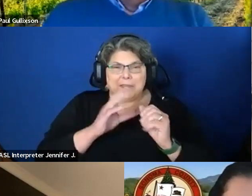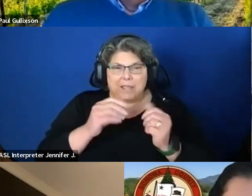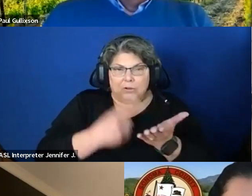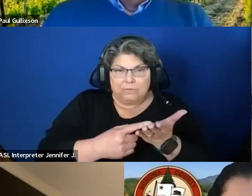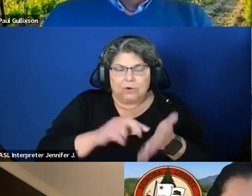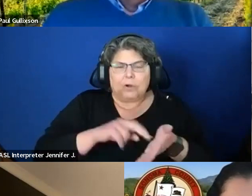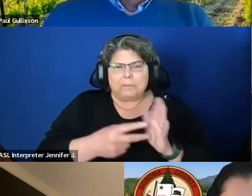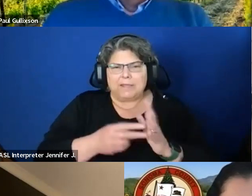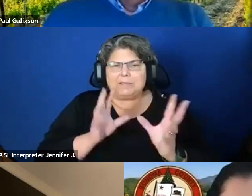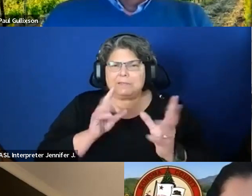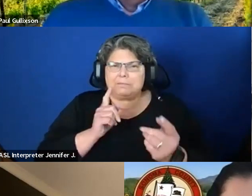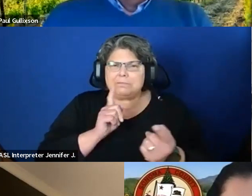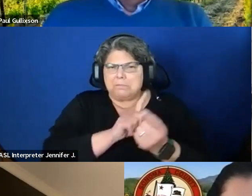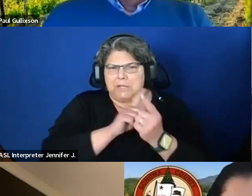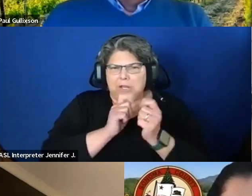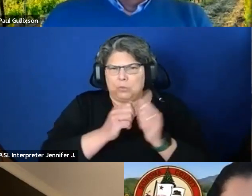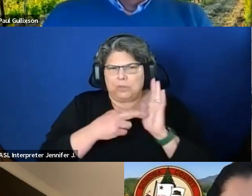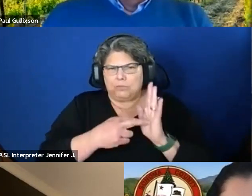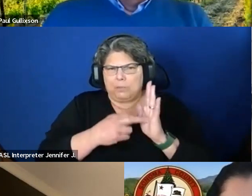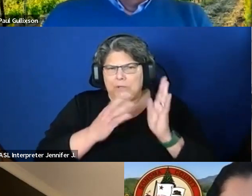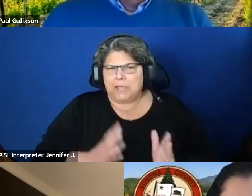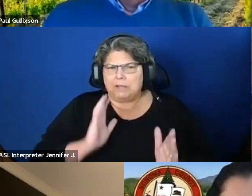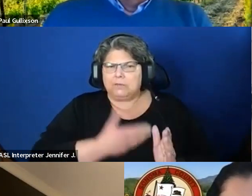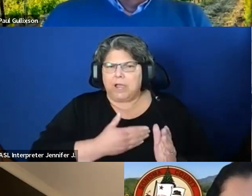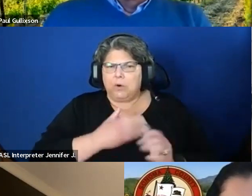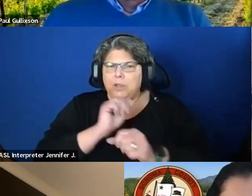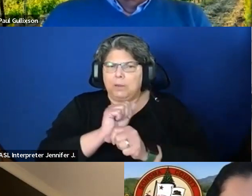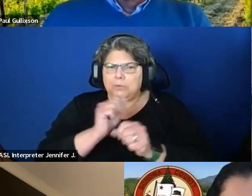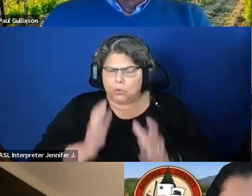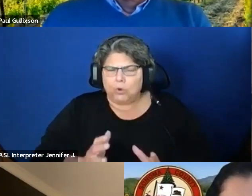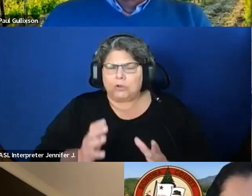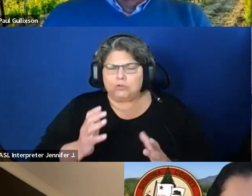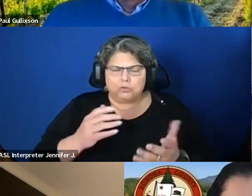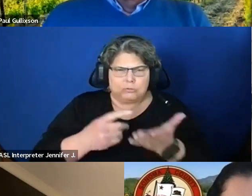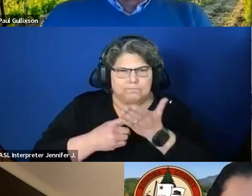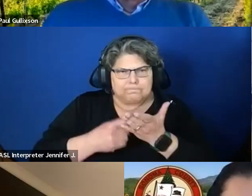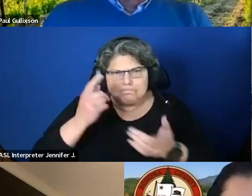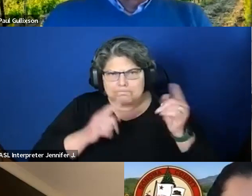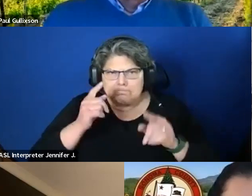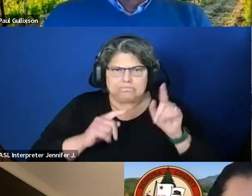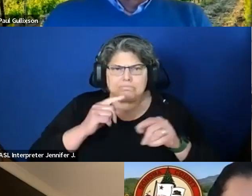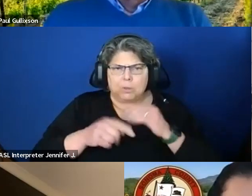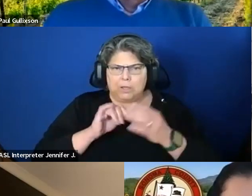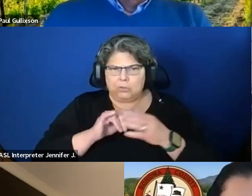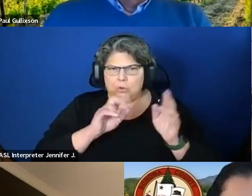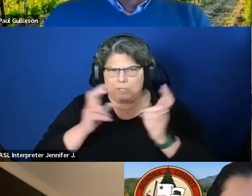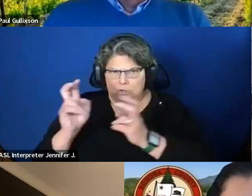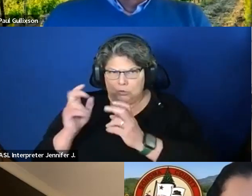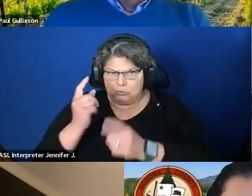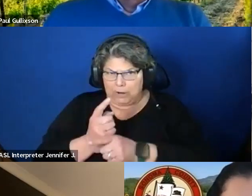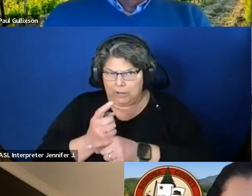with representatives of our employees to come to some agreement about these issues, correct?